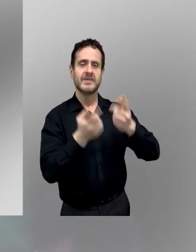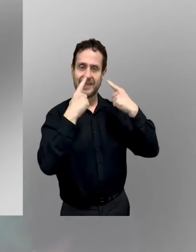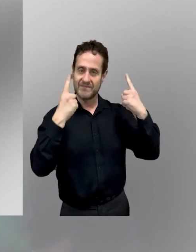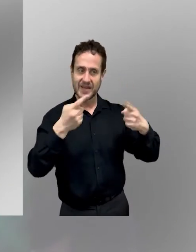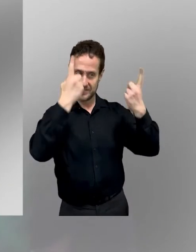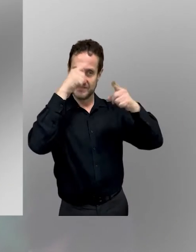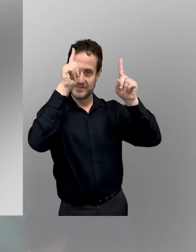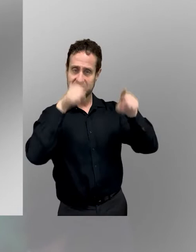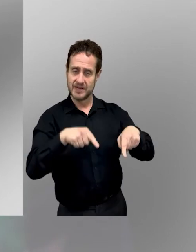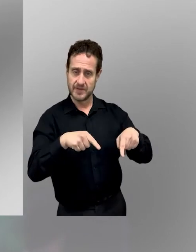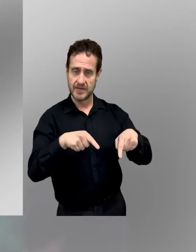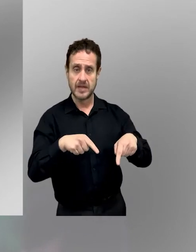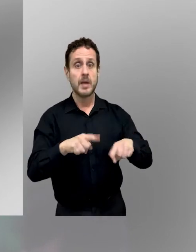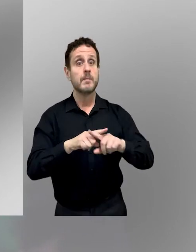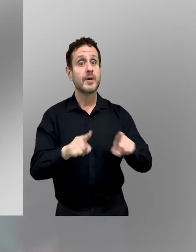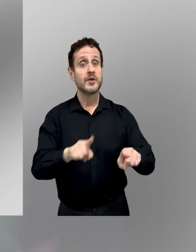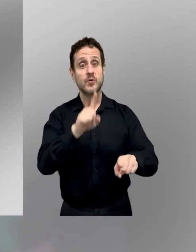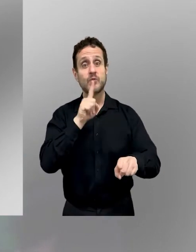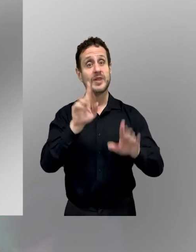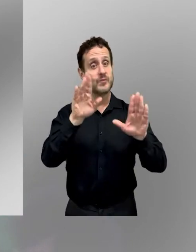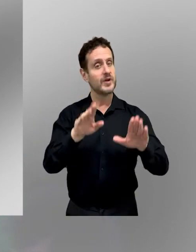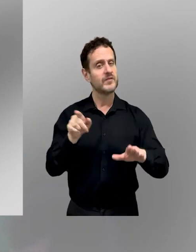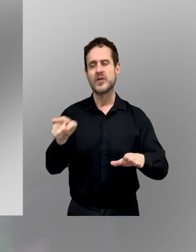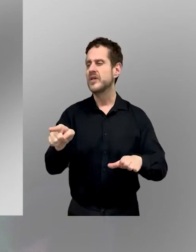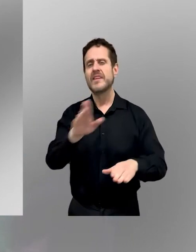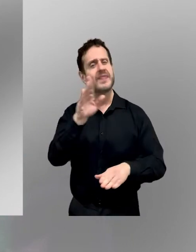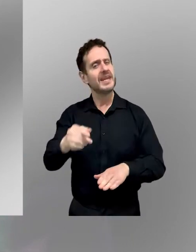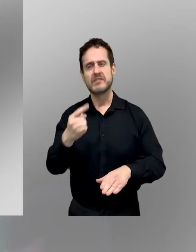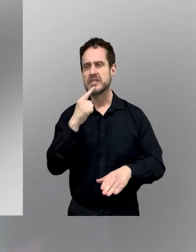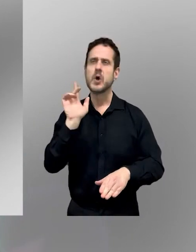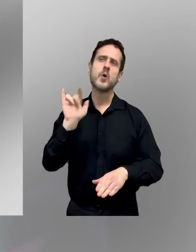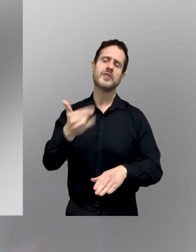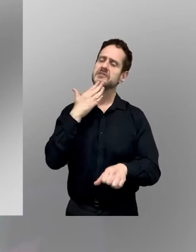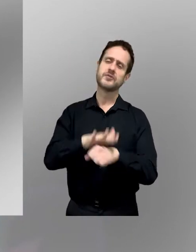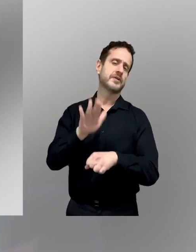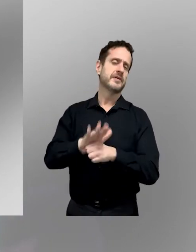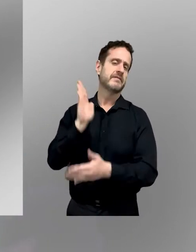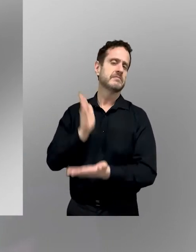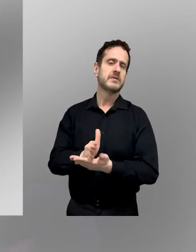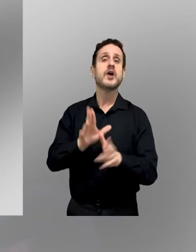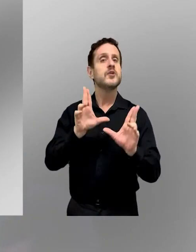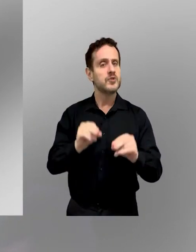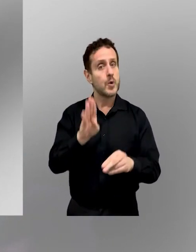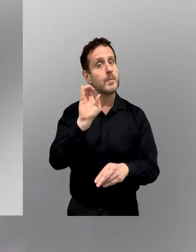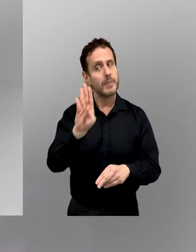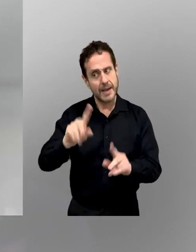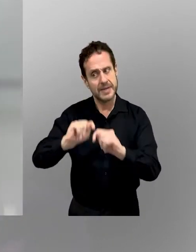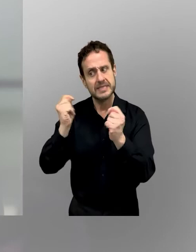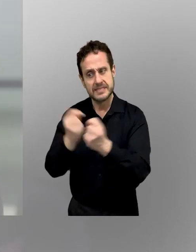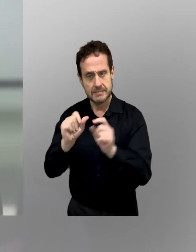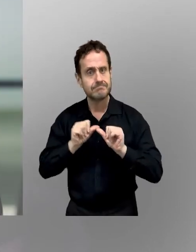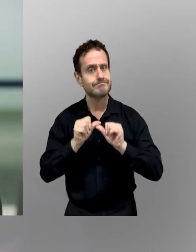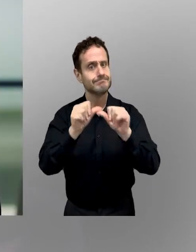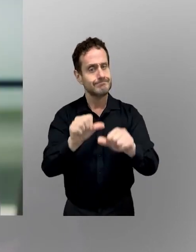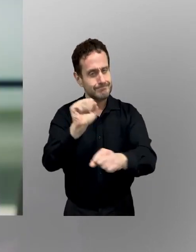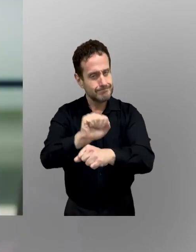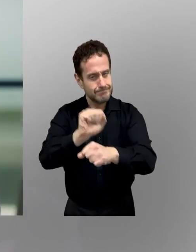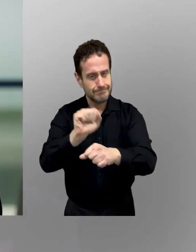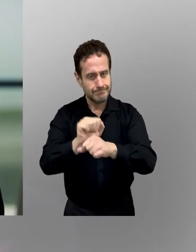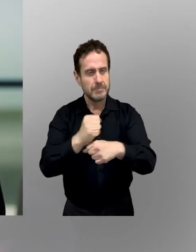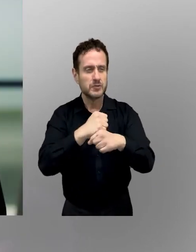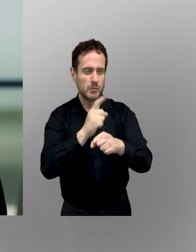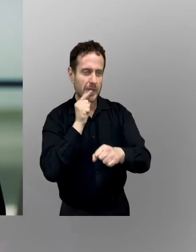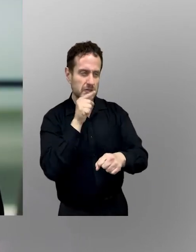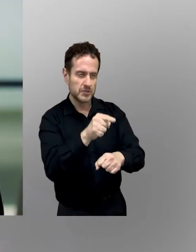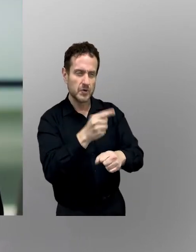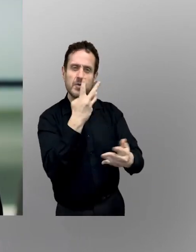comprehensive, effective settlement. What was really phenomenal, though, was that Winston didn't stop there. Bob and his team stayed on the